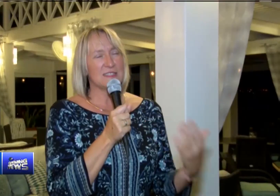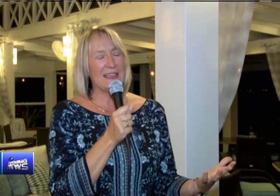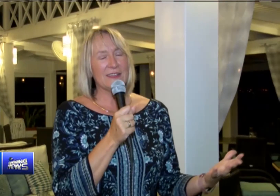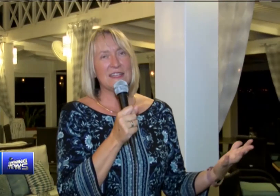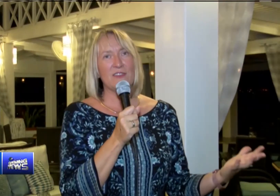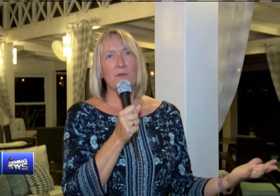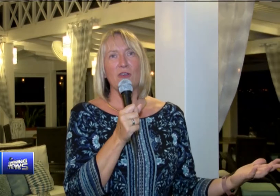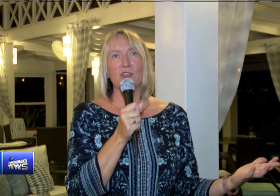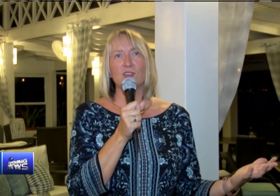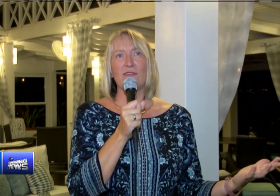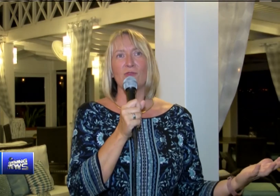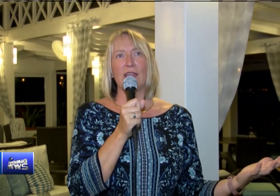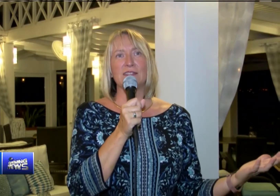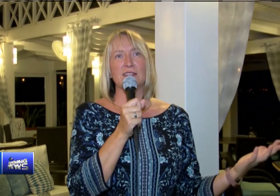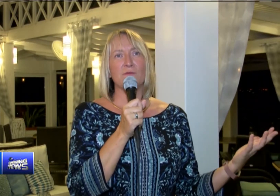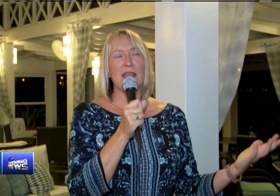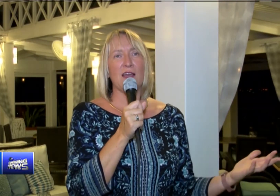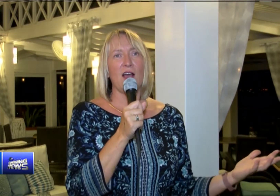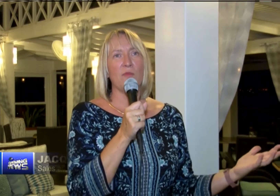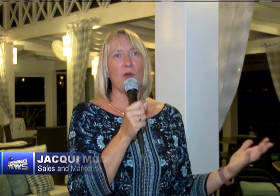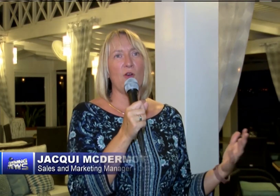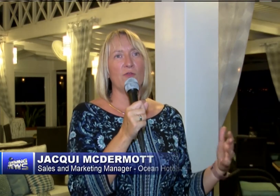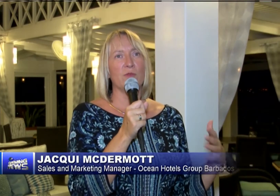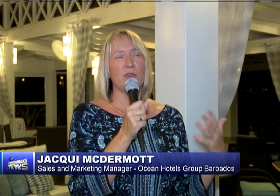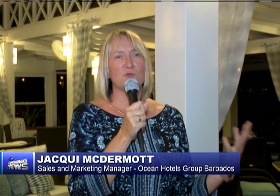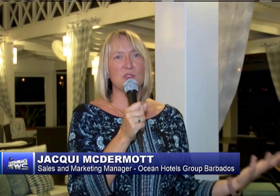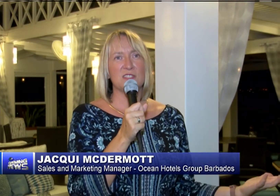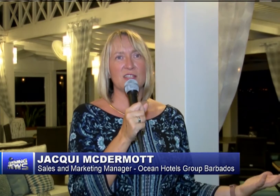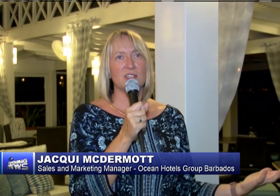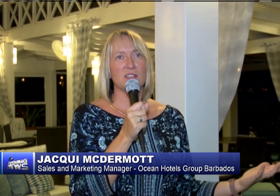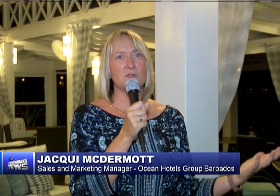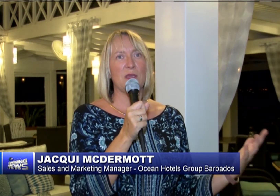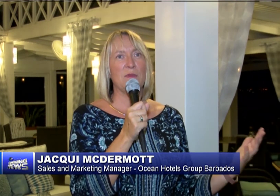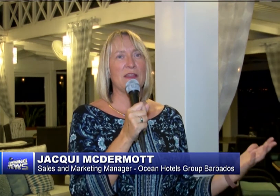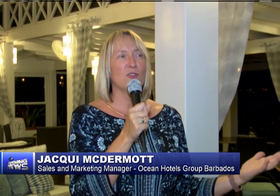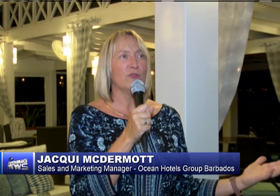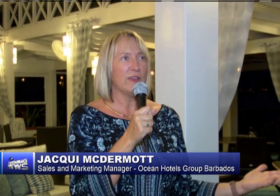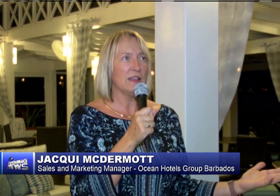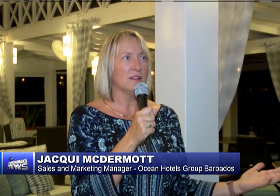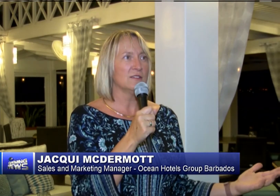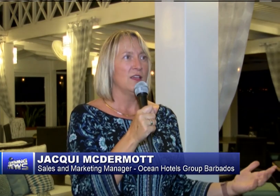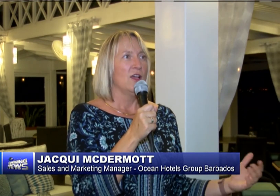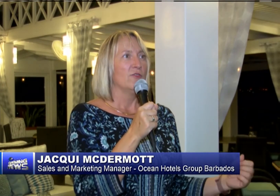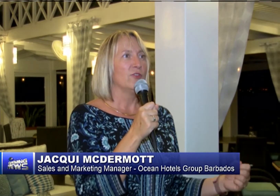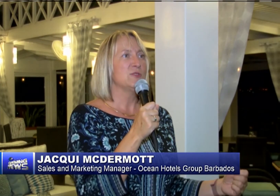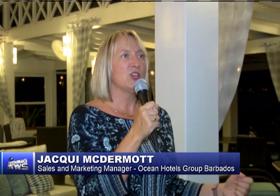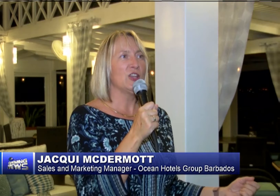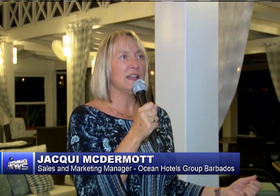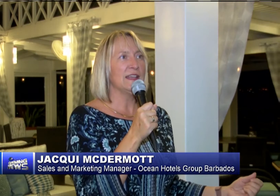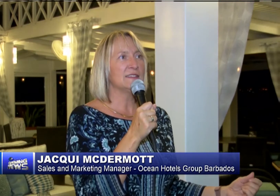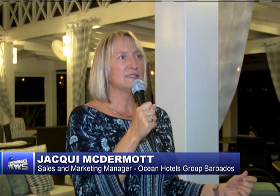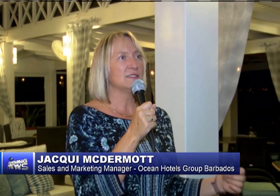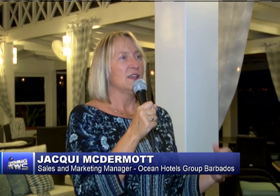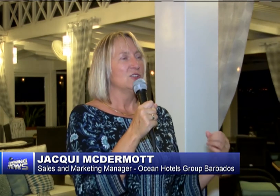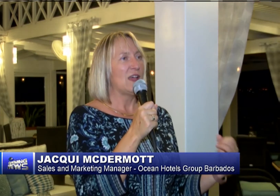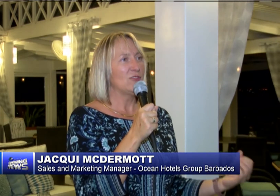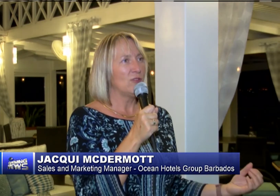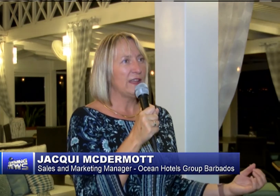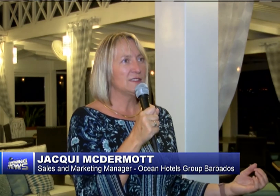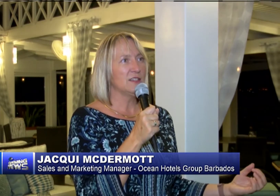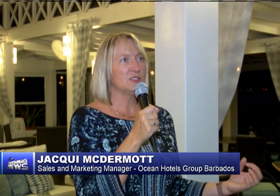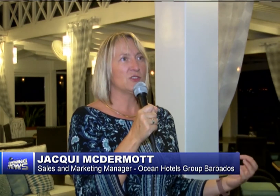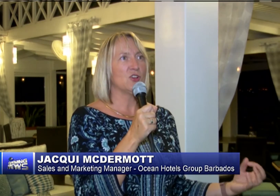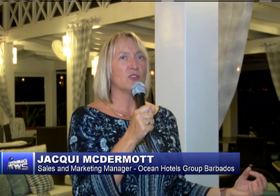To the Society of the American Travel Writers, made up of the most prestigious people in your field, from journalists,